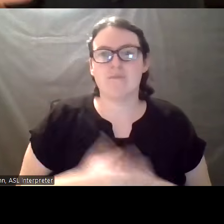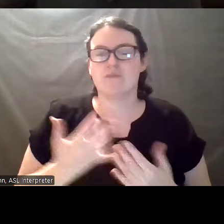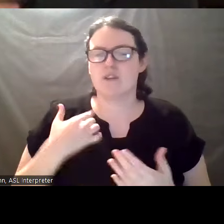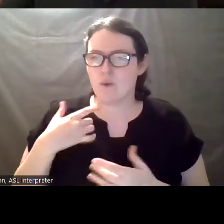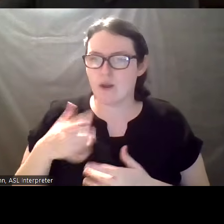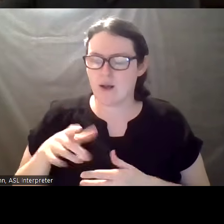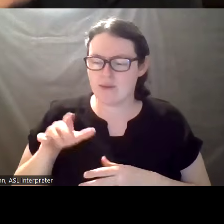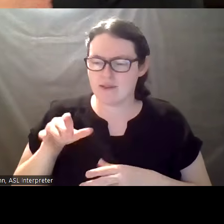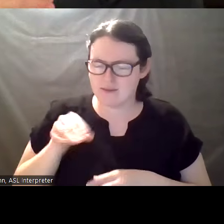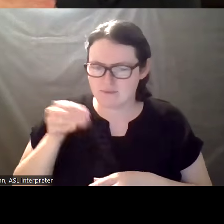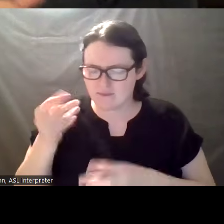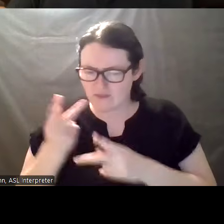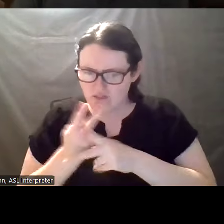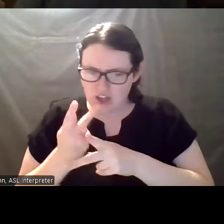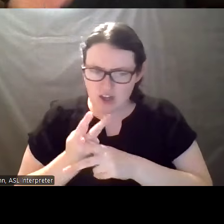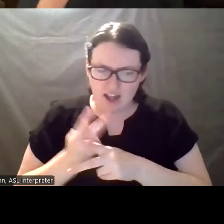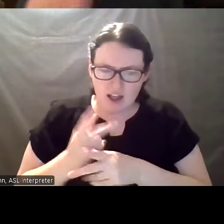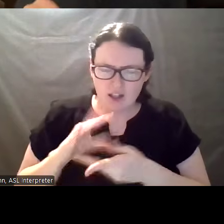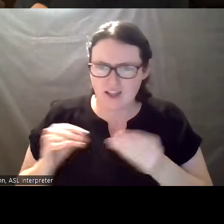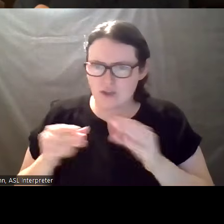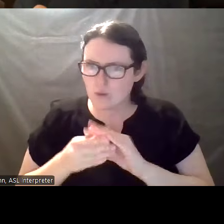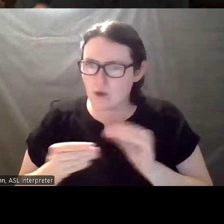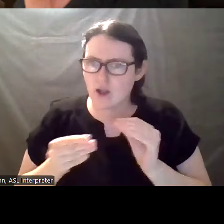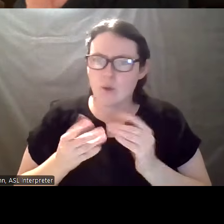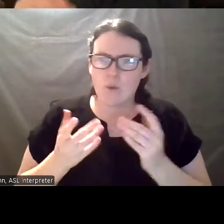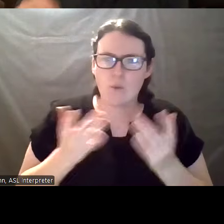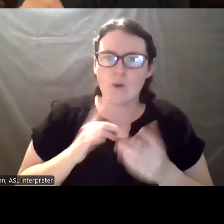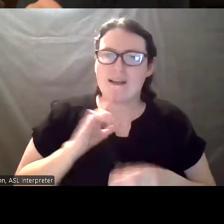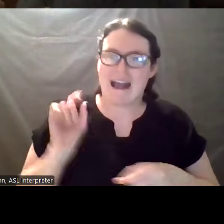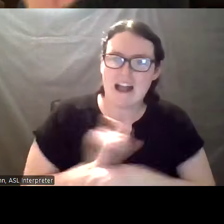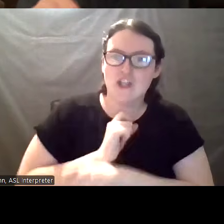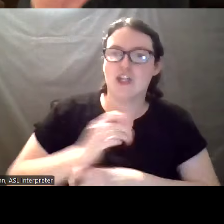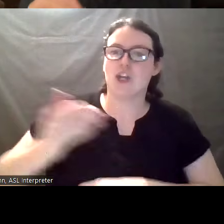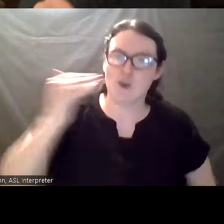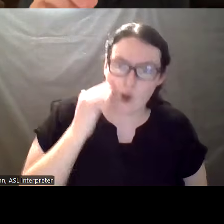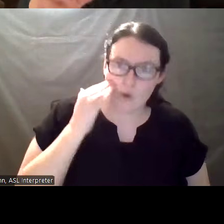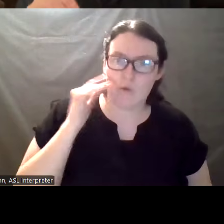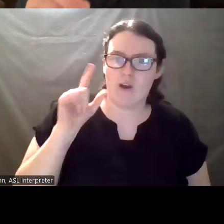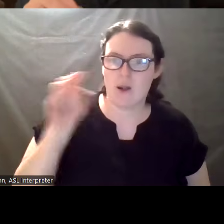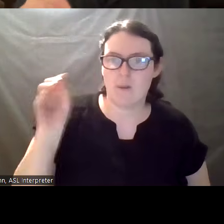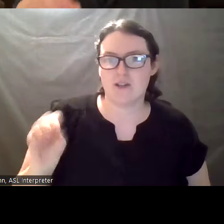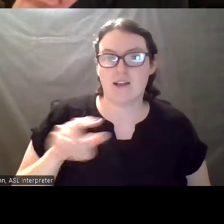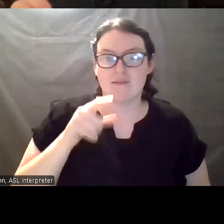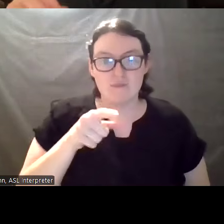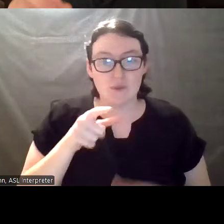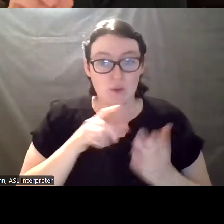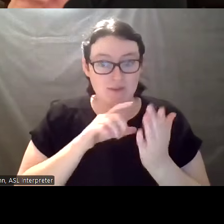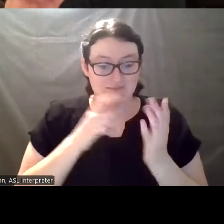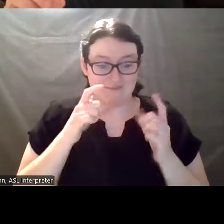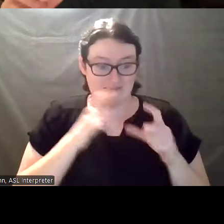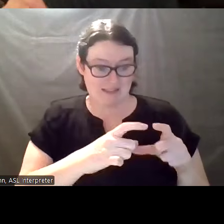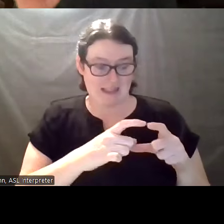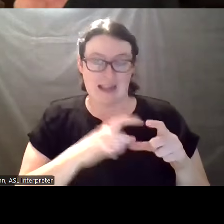the layers on this little story about all that we don't know, so what do we know? What we do know is those tablets that he went to get in his little